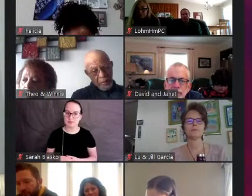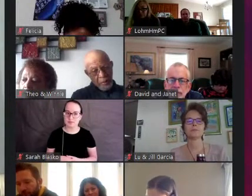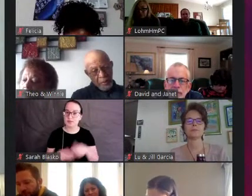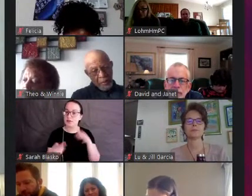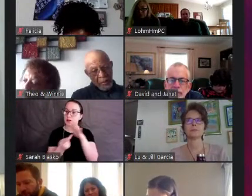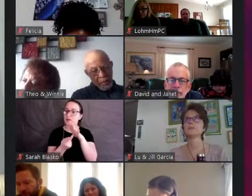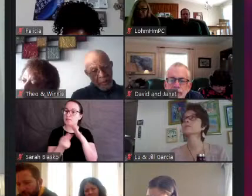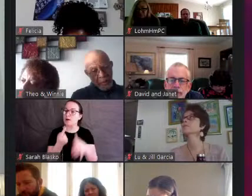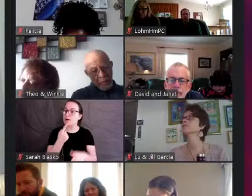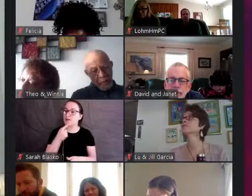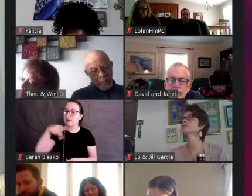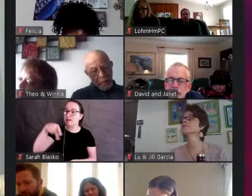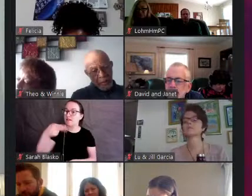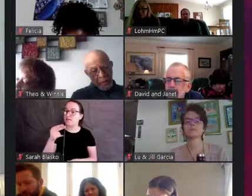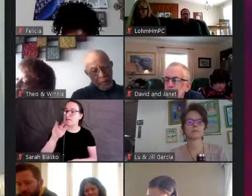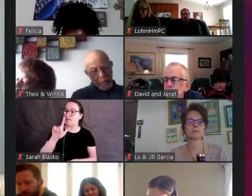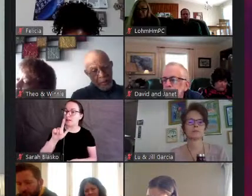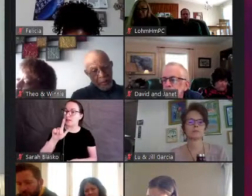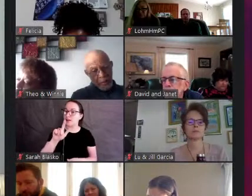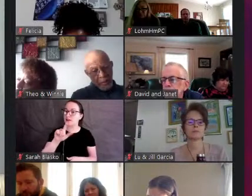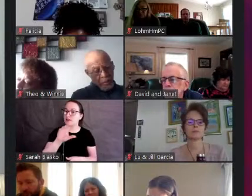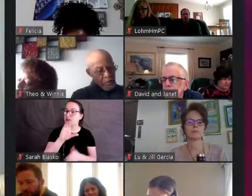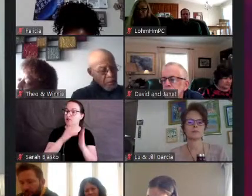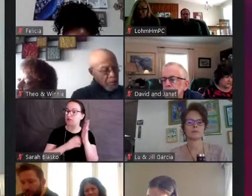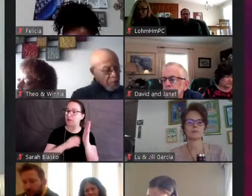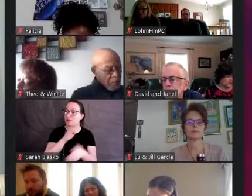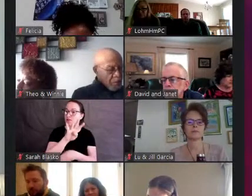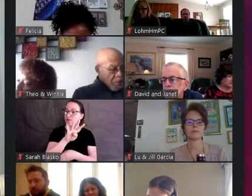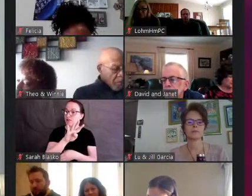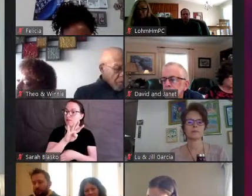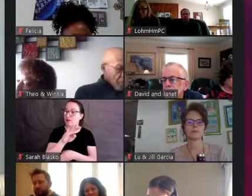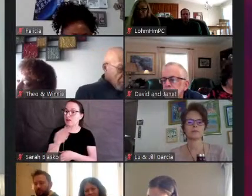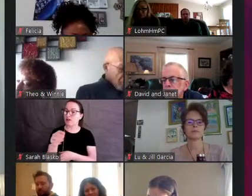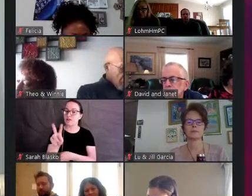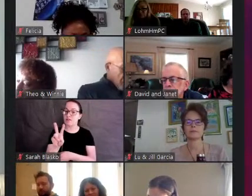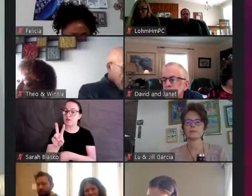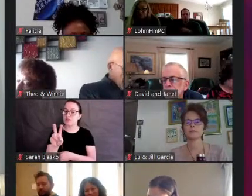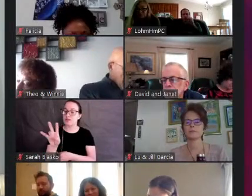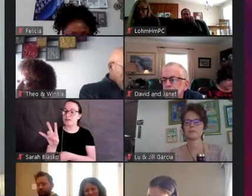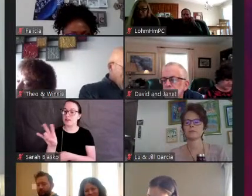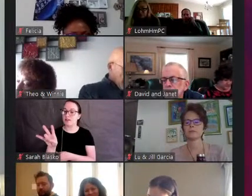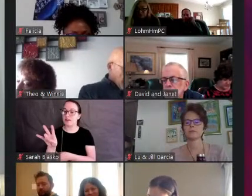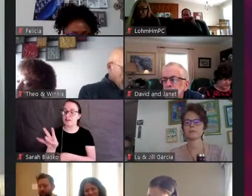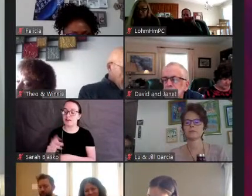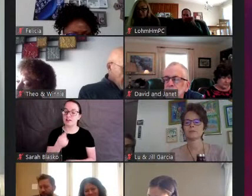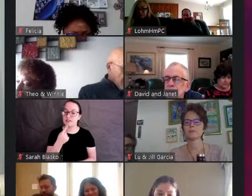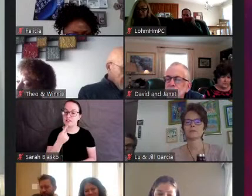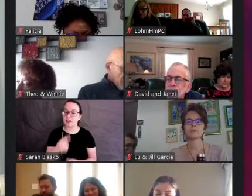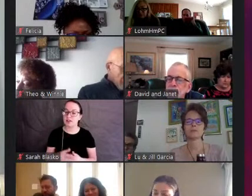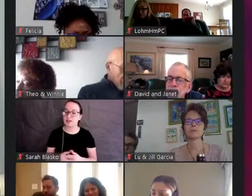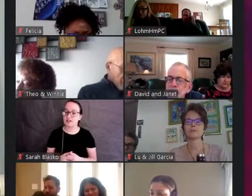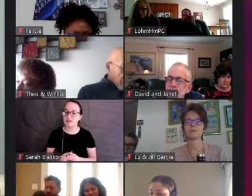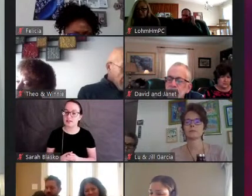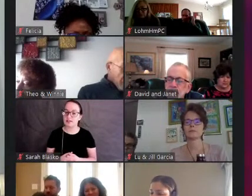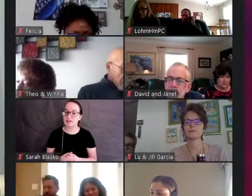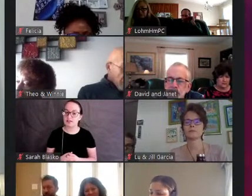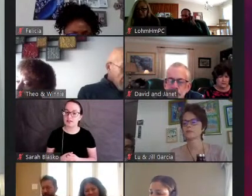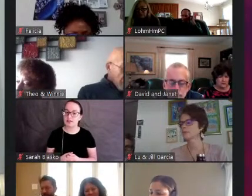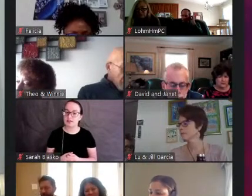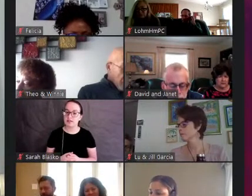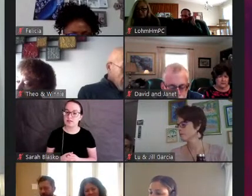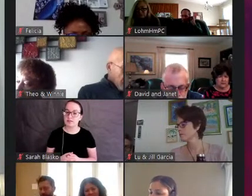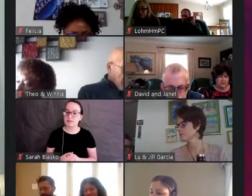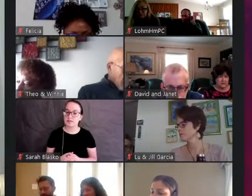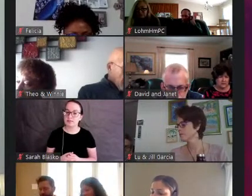Philippians chapter 4, verse 17. And, you know, this is Paul as he's kind of thanking the church for